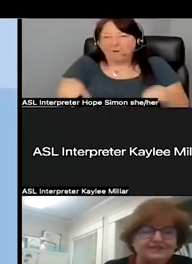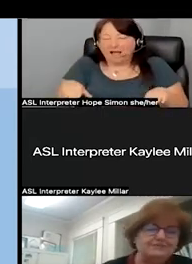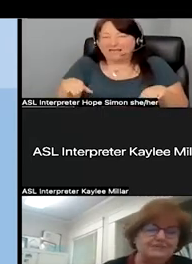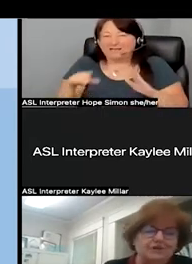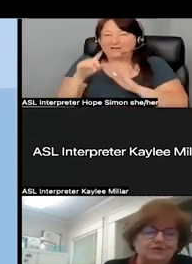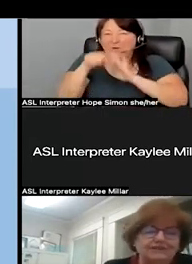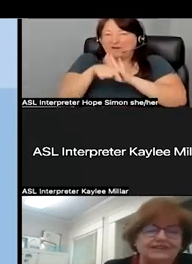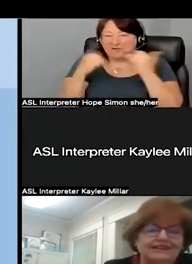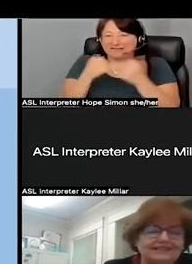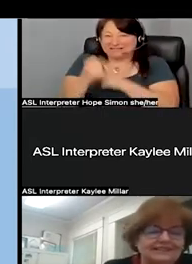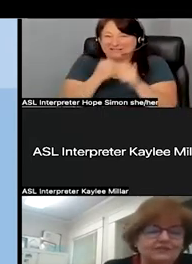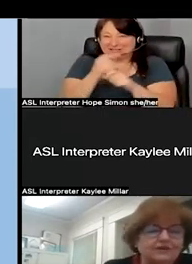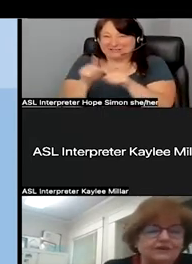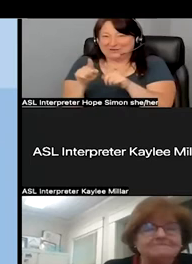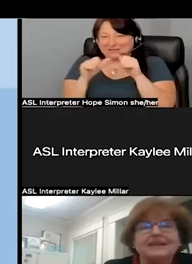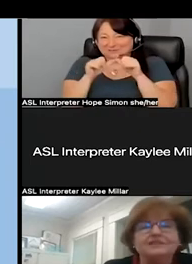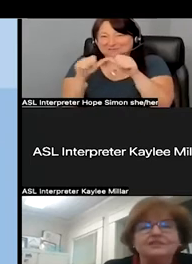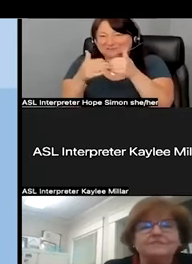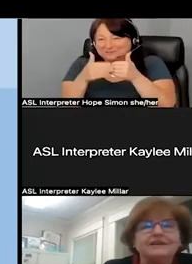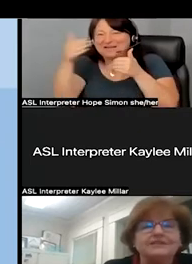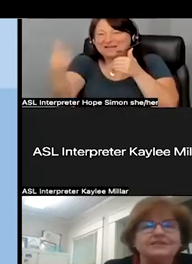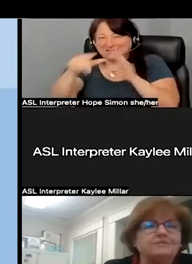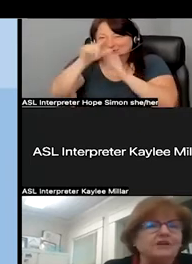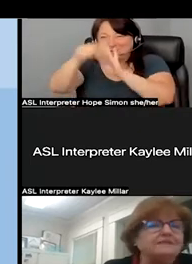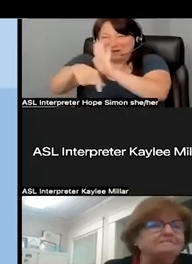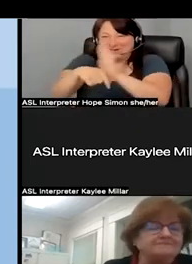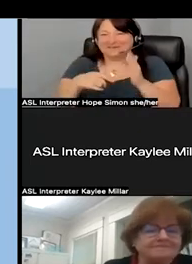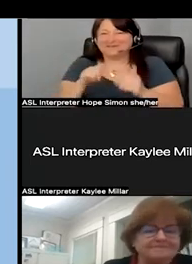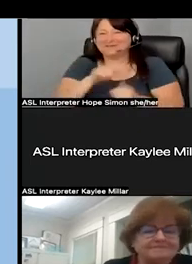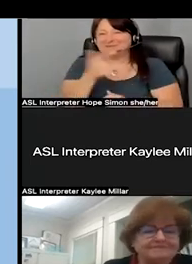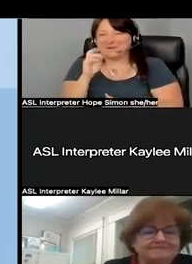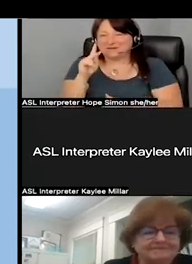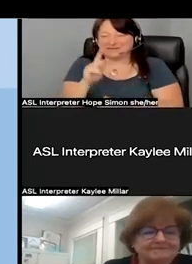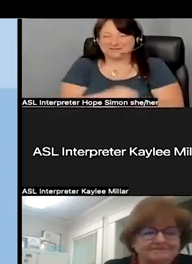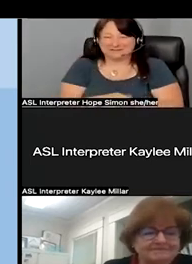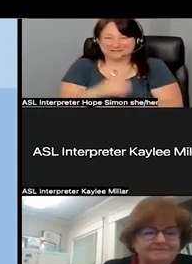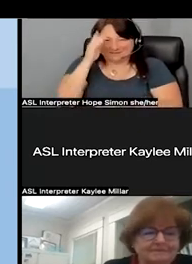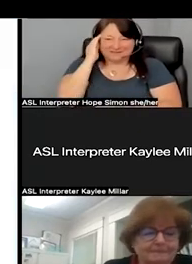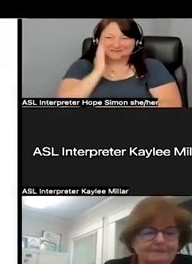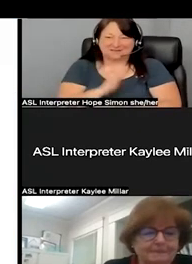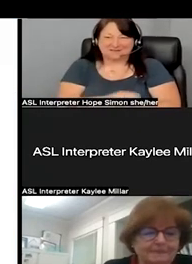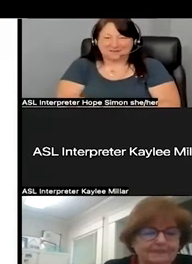too as we move forward into the next quarter. I'll turn it back over to you, Mark.